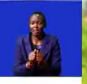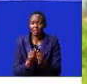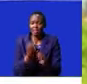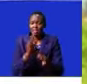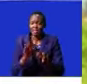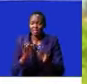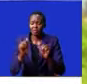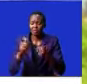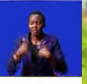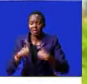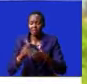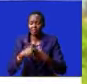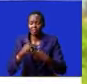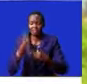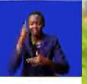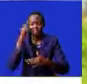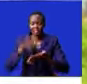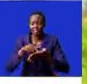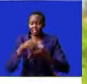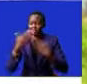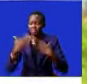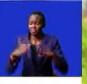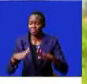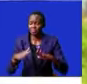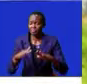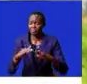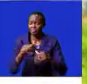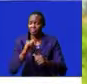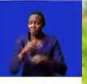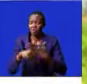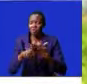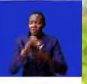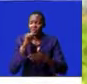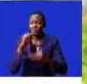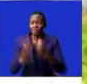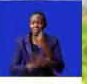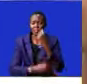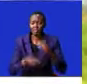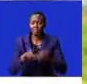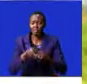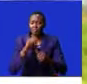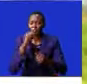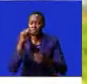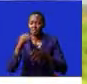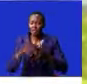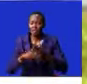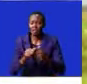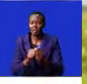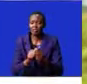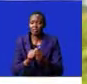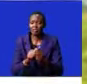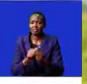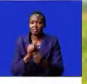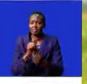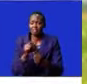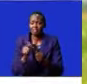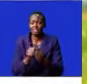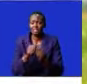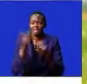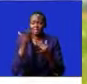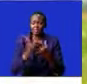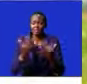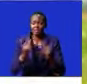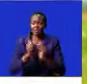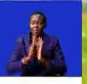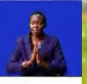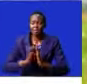been like that? Then I think these miners, they are not all that bad. They are not all that down. They are all that up. They are here in between. So our prayer